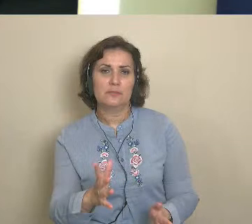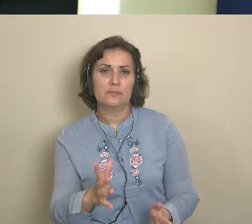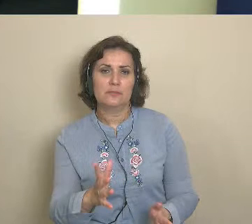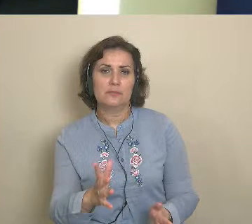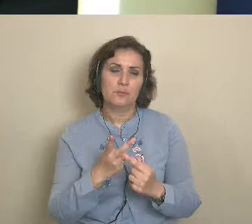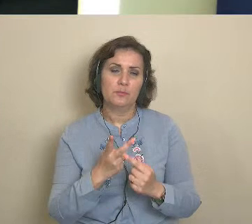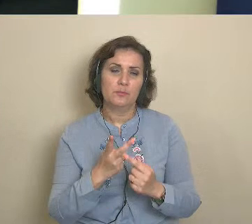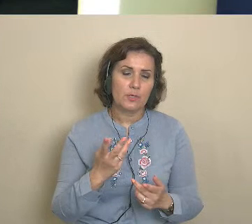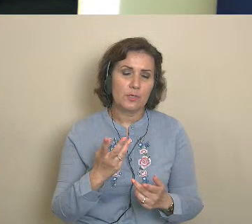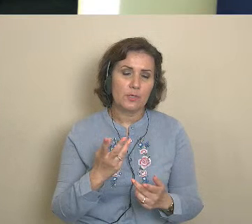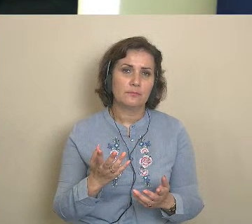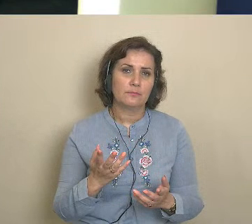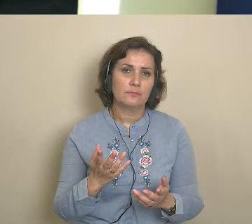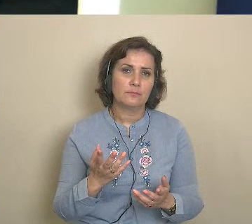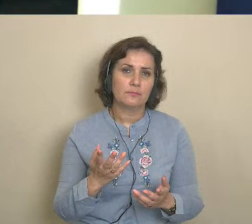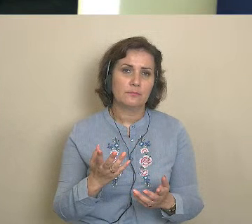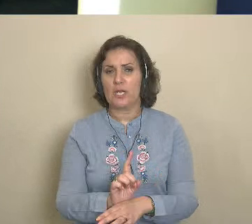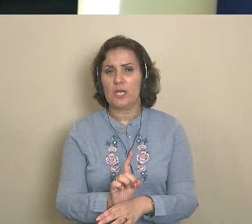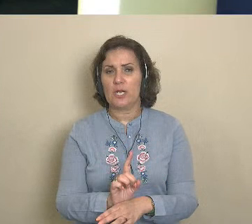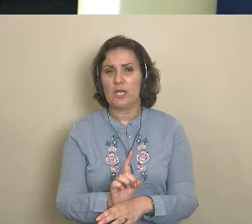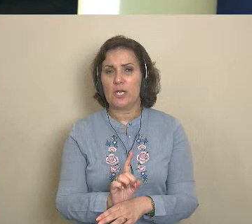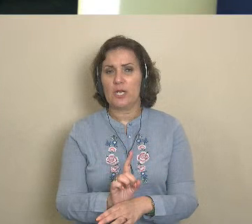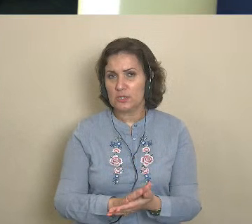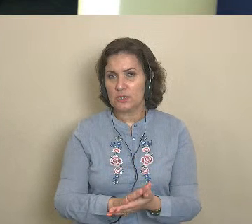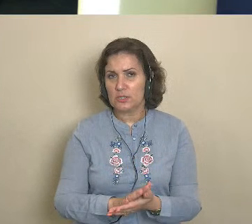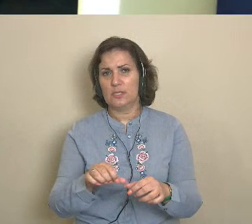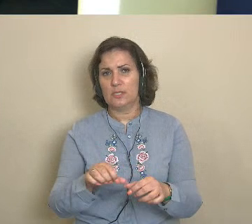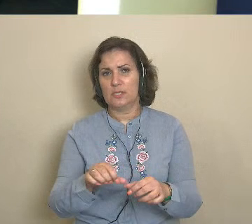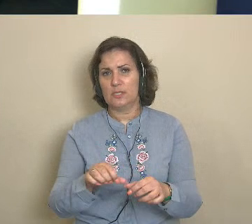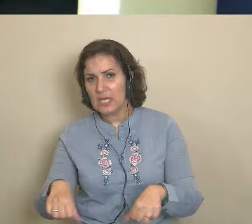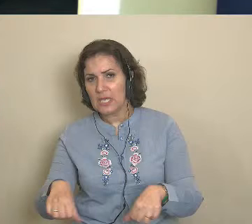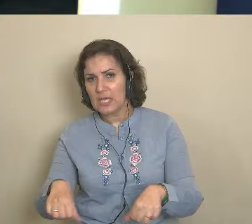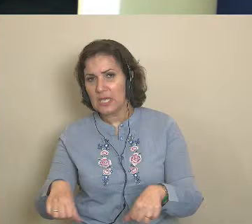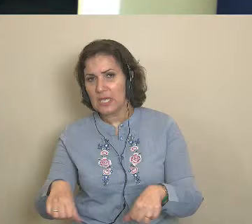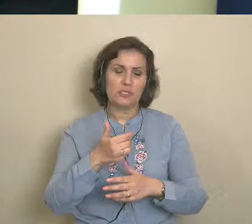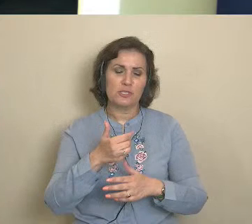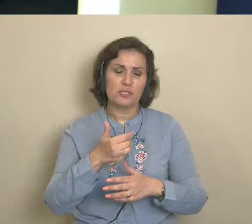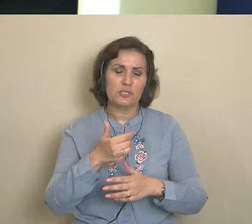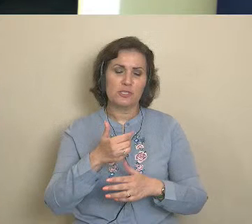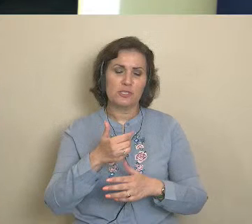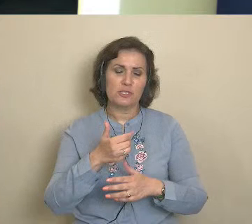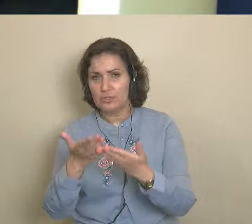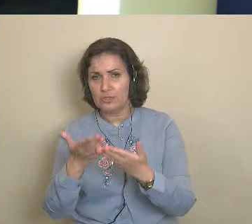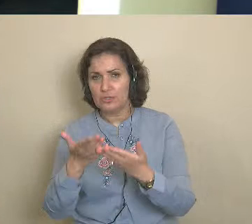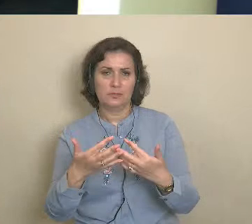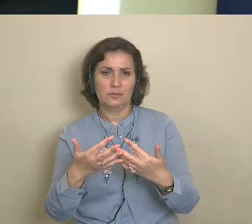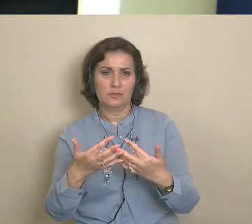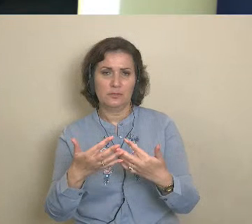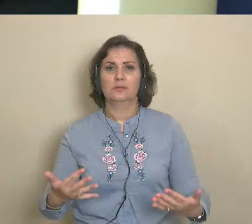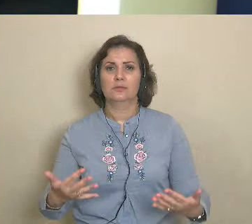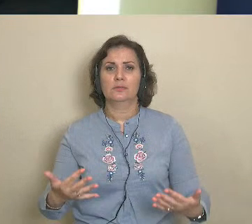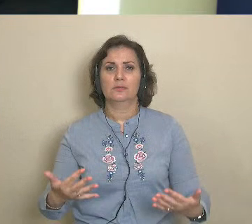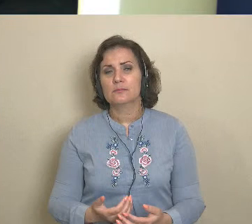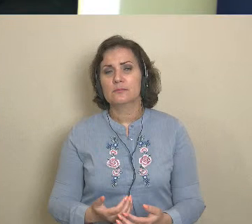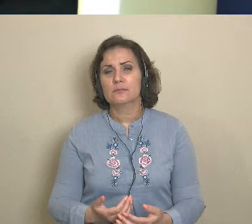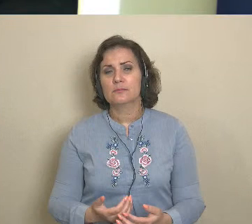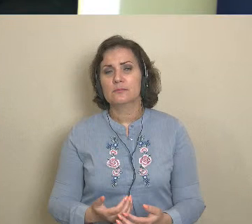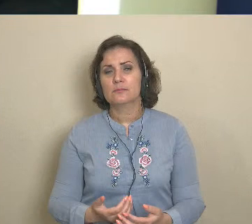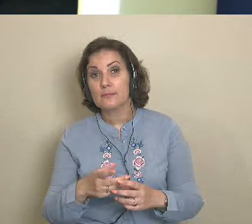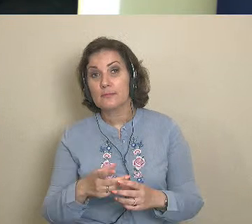these issues can affect the number of people participating in the voting. Yeah, because we cannot